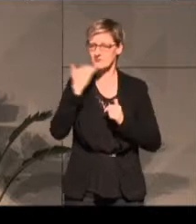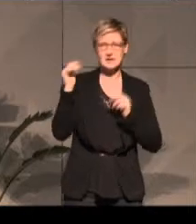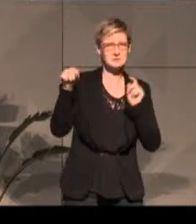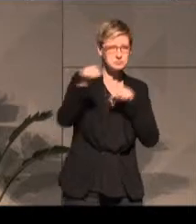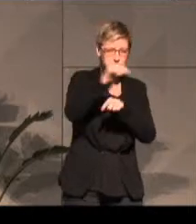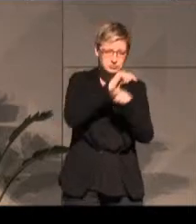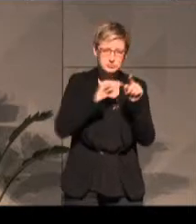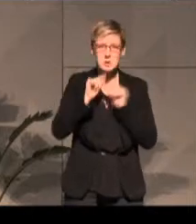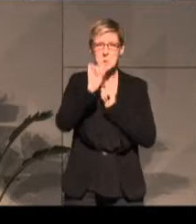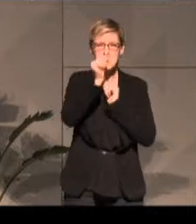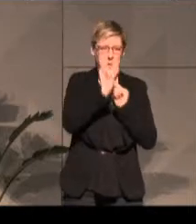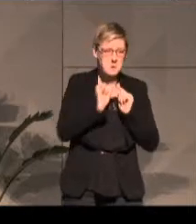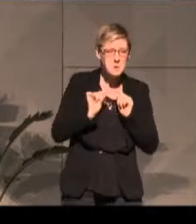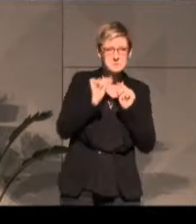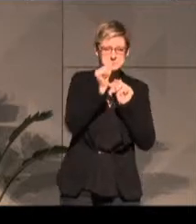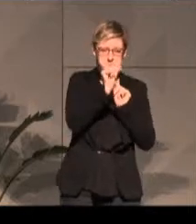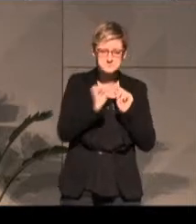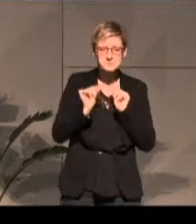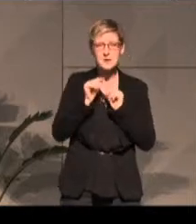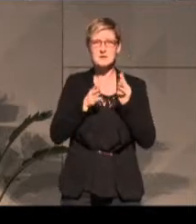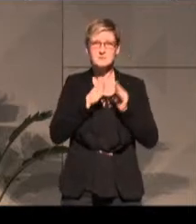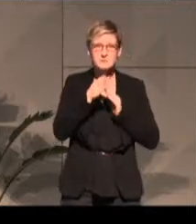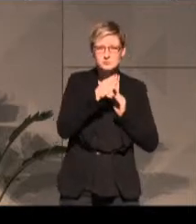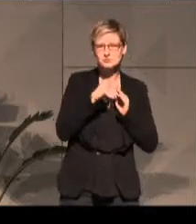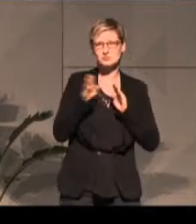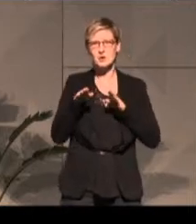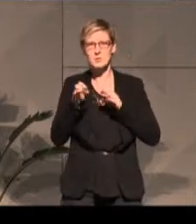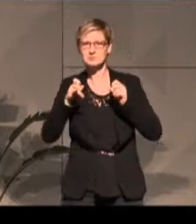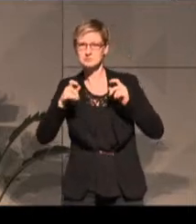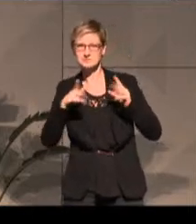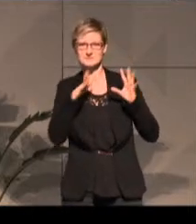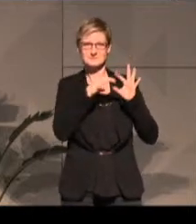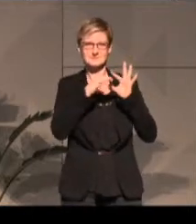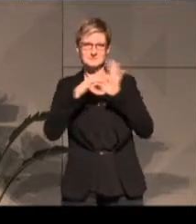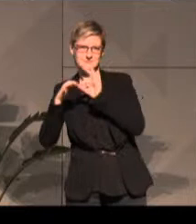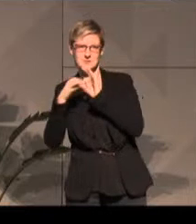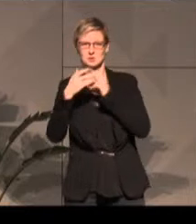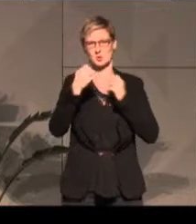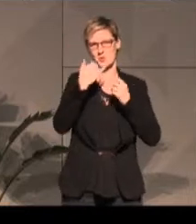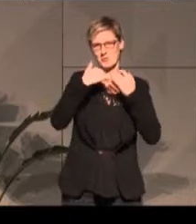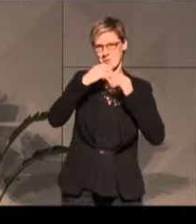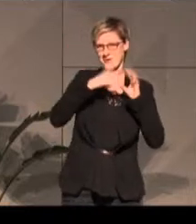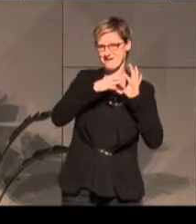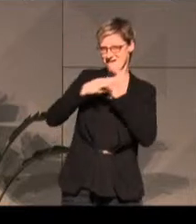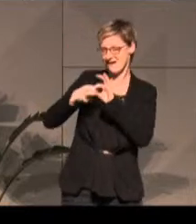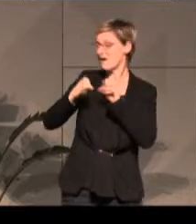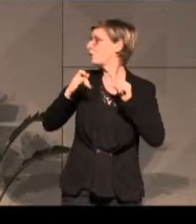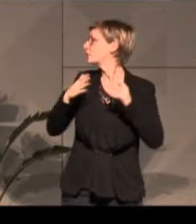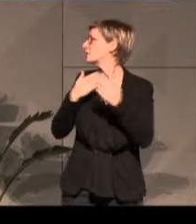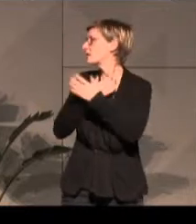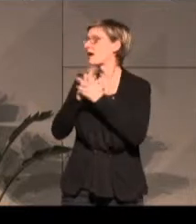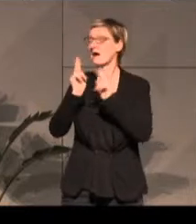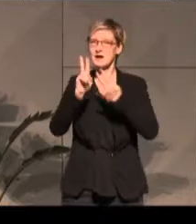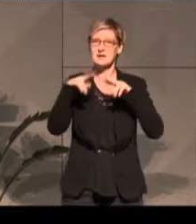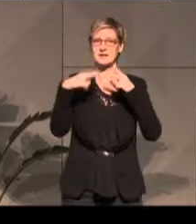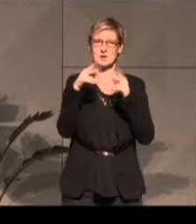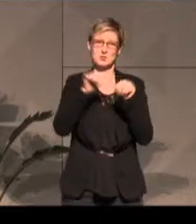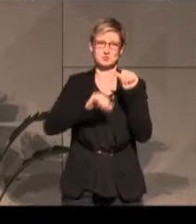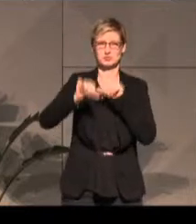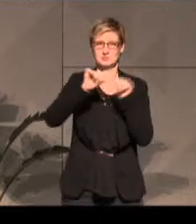vibrant ecosystem with many different organisms that are the basis, the food basis for the Arctic system.